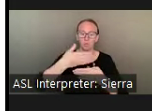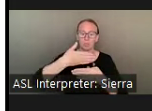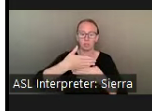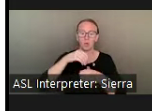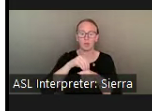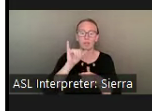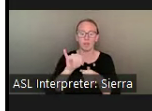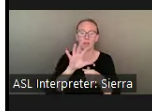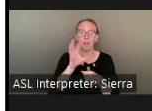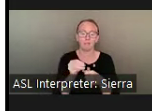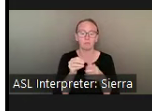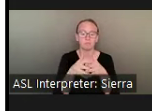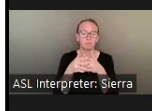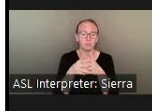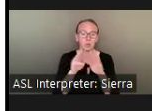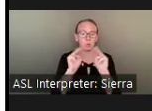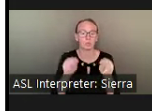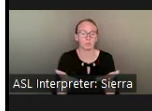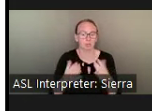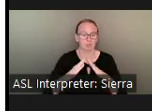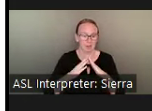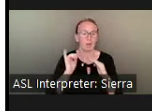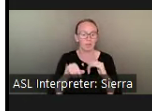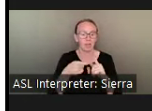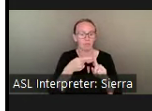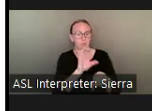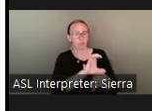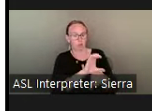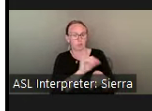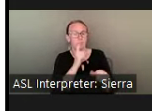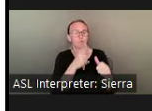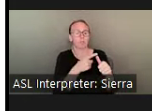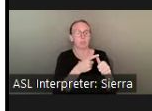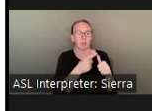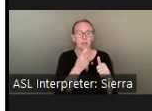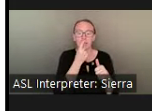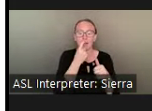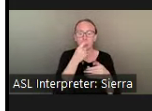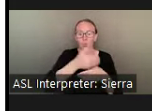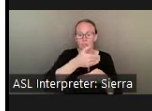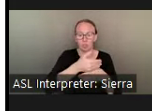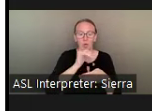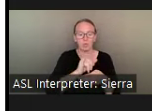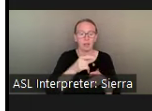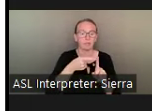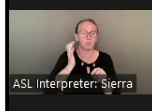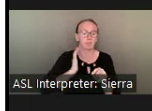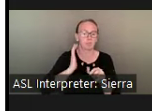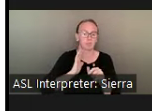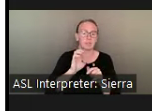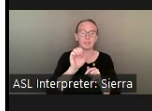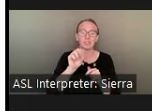there, and the original stained glass windows that they ordered from the Sears and Roebuck's catalog. And you'll kind of see the scale of